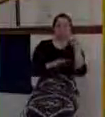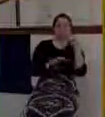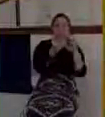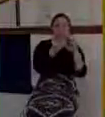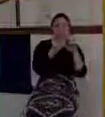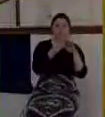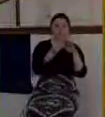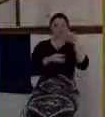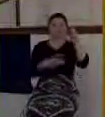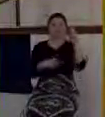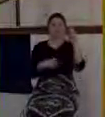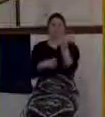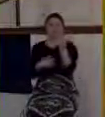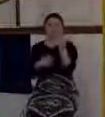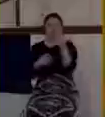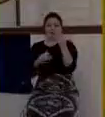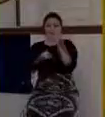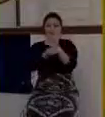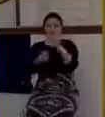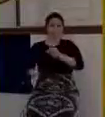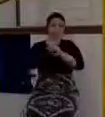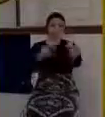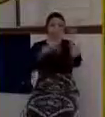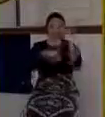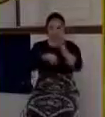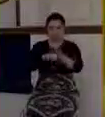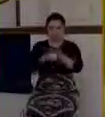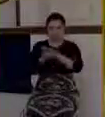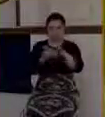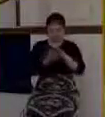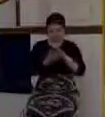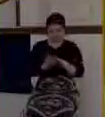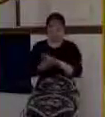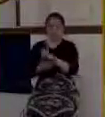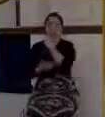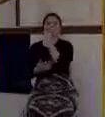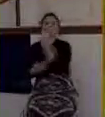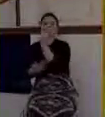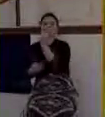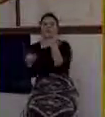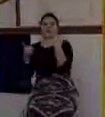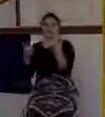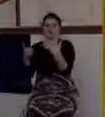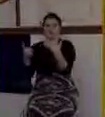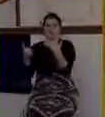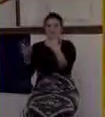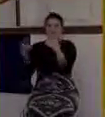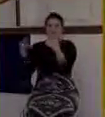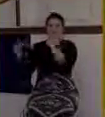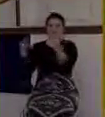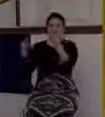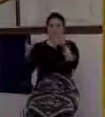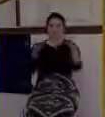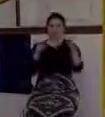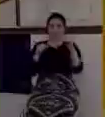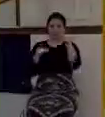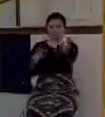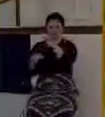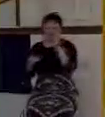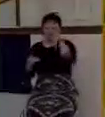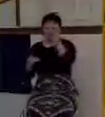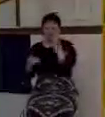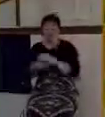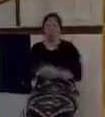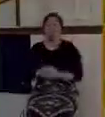he came back and he took control of the temple, and he's teaching in the court of the Gentiles. And the religious leaders came and said, why,